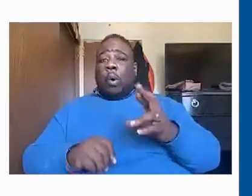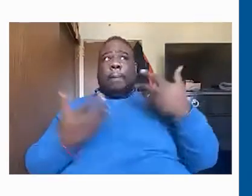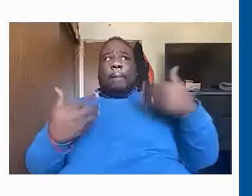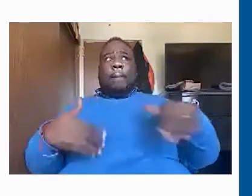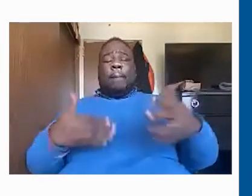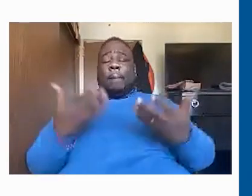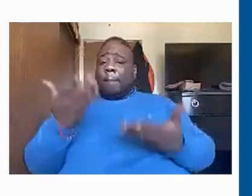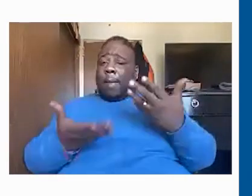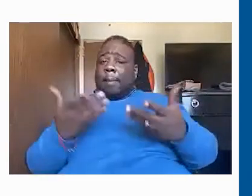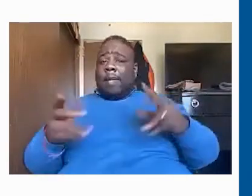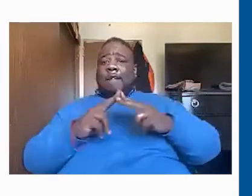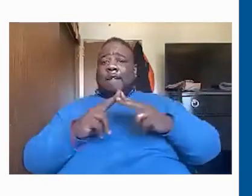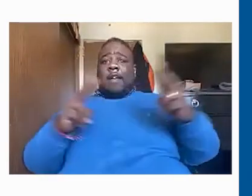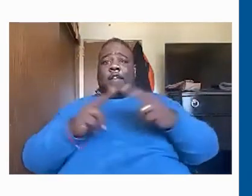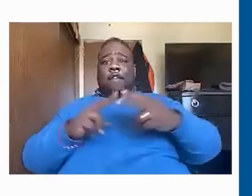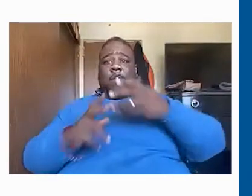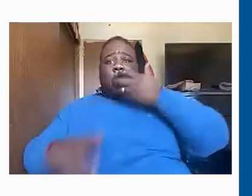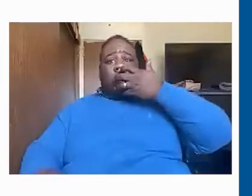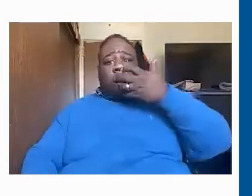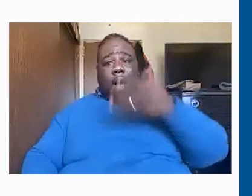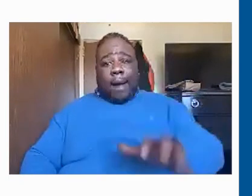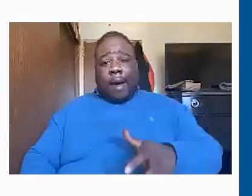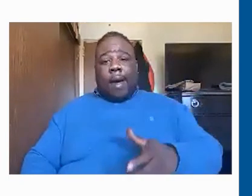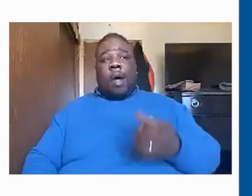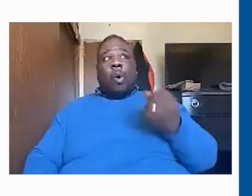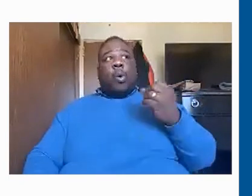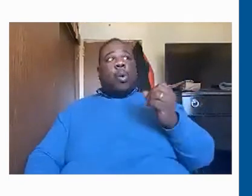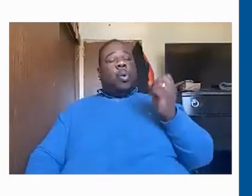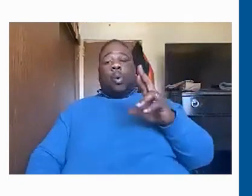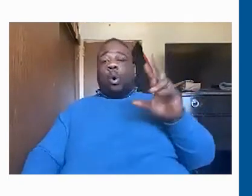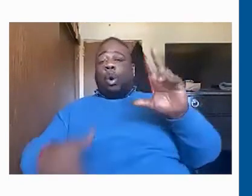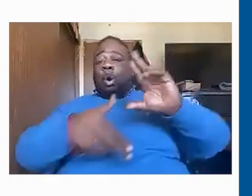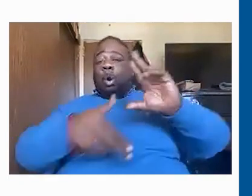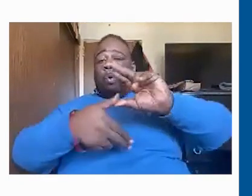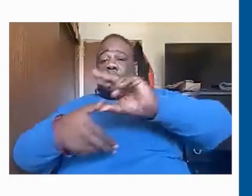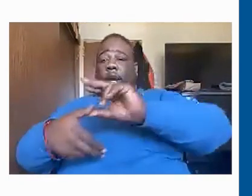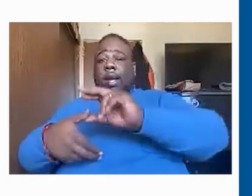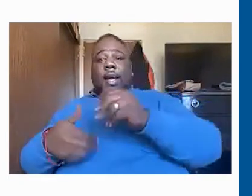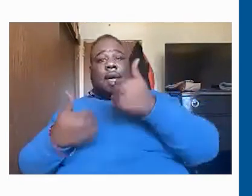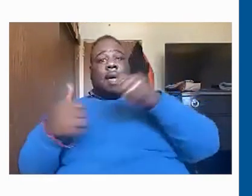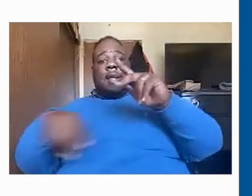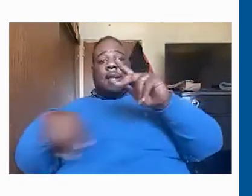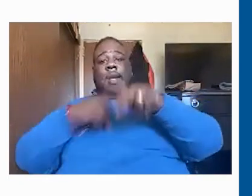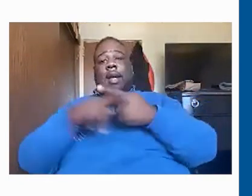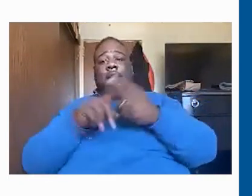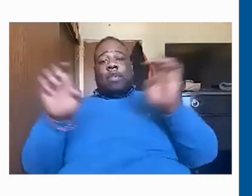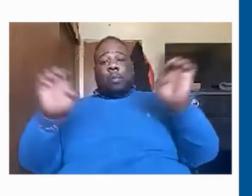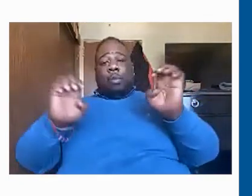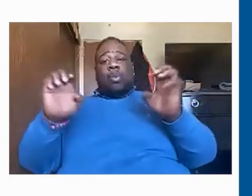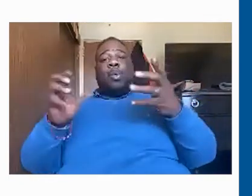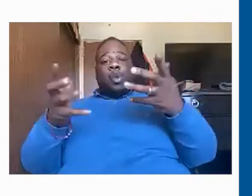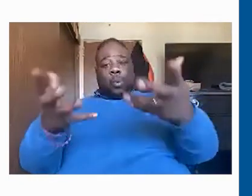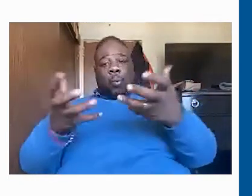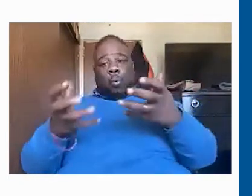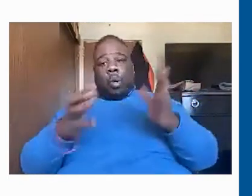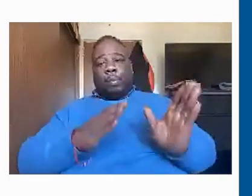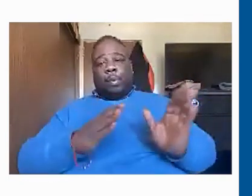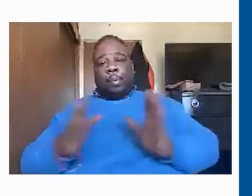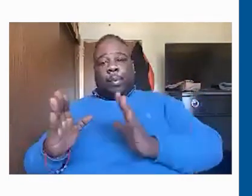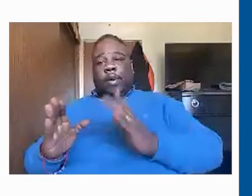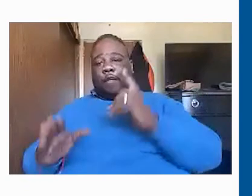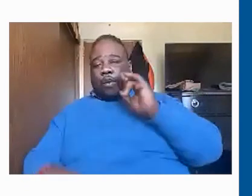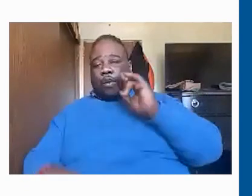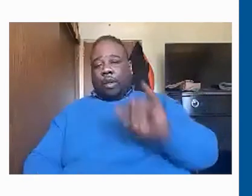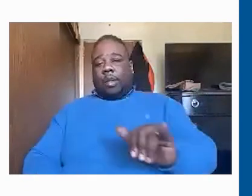a hurricane. So really any emergency that can happen, you want to be prepared for that. And we think, emergencies don't happen